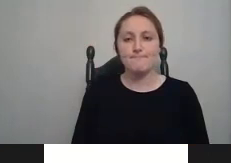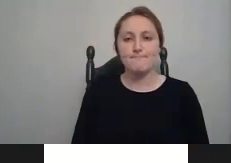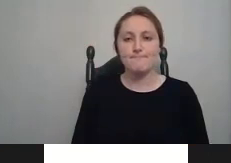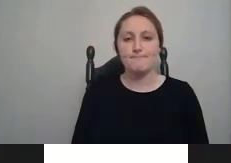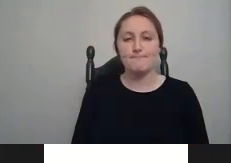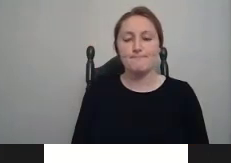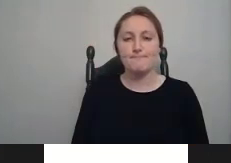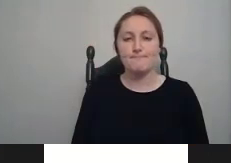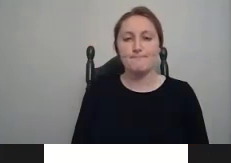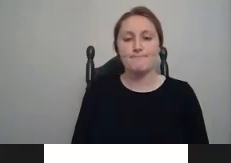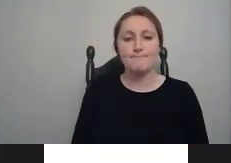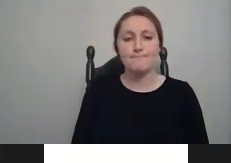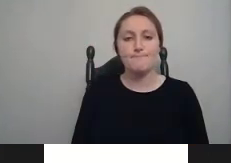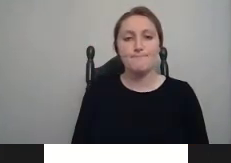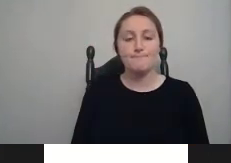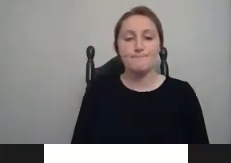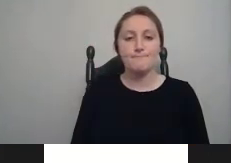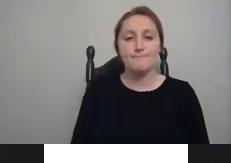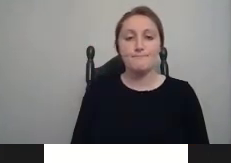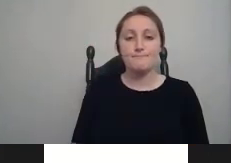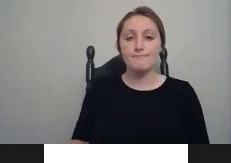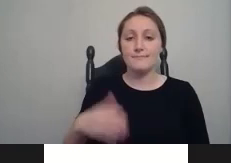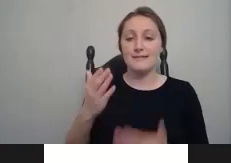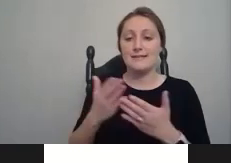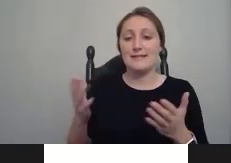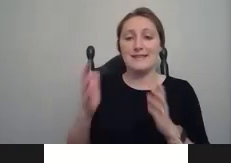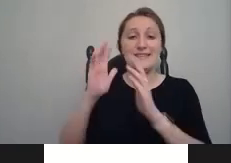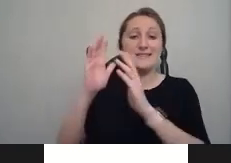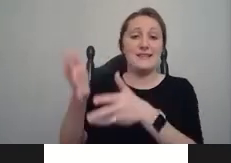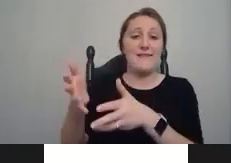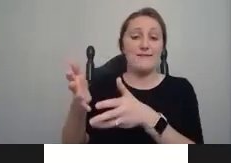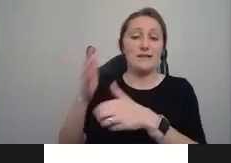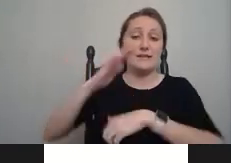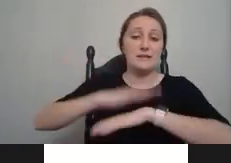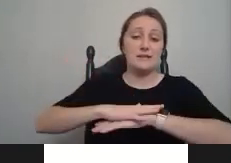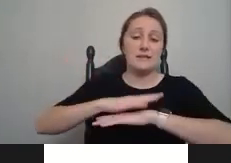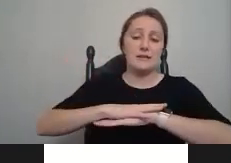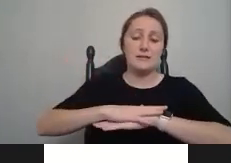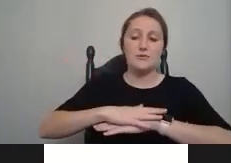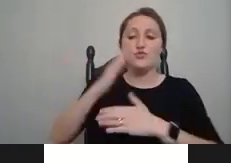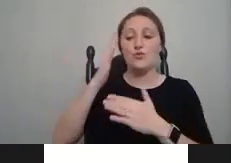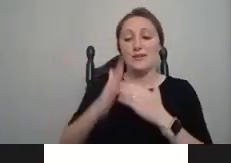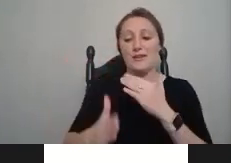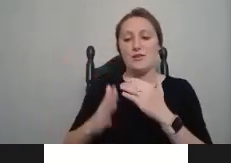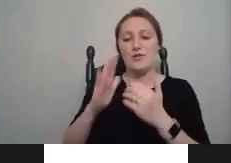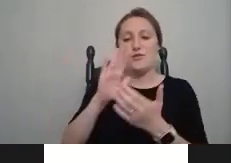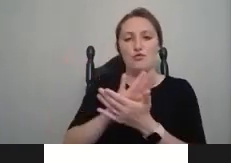So what I will say about the items, at the end of the school year,